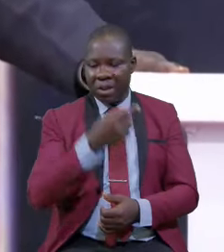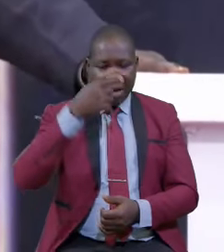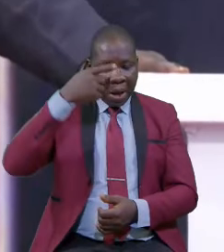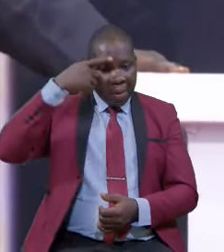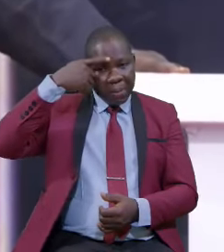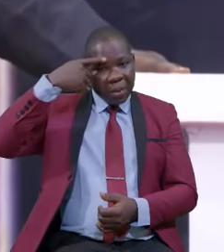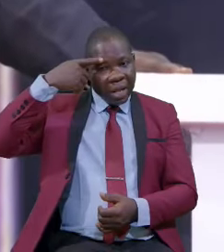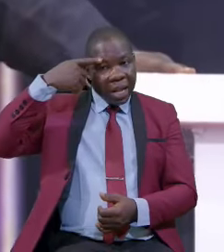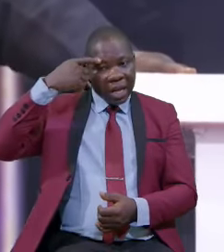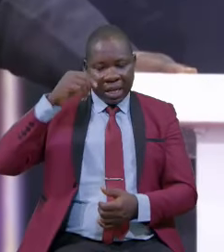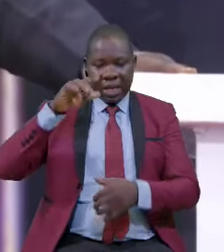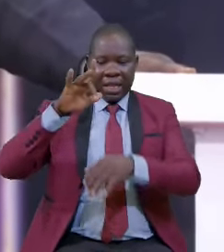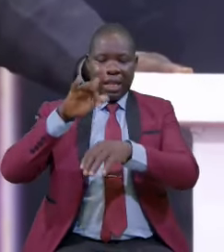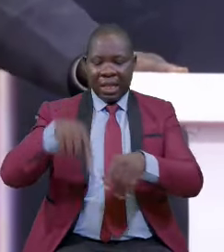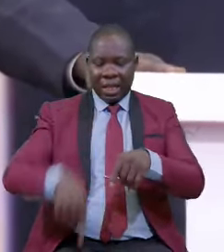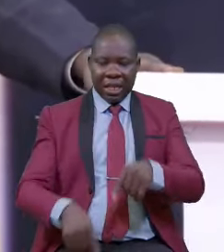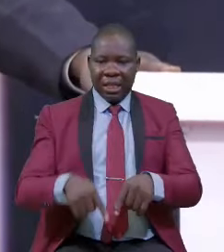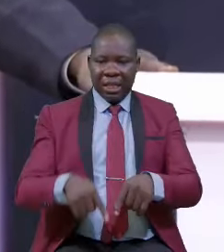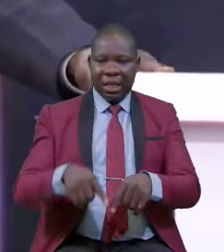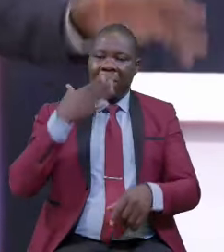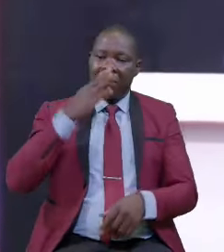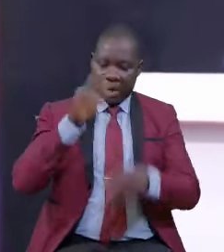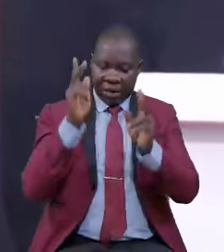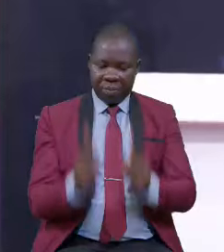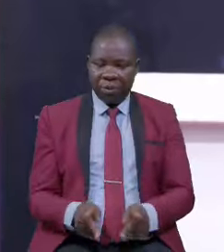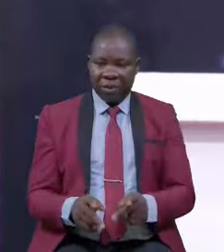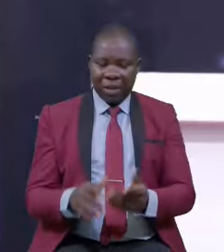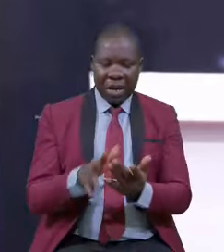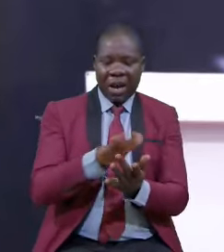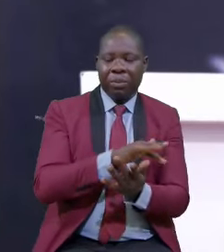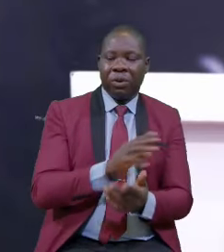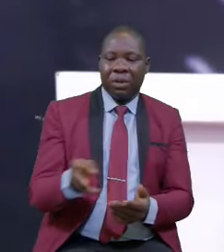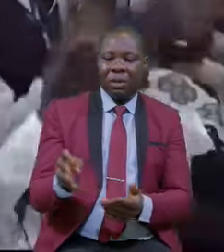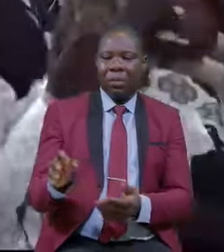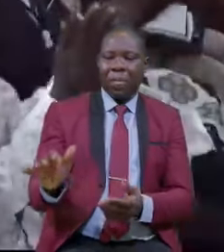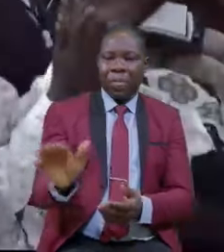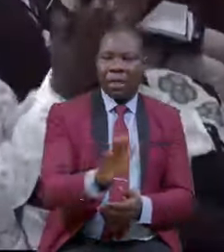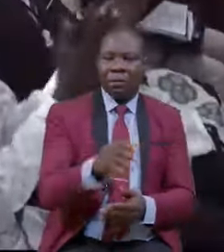bad person among good people, you have to repent. He said, I'm ready.